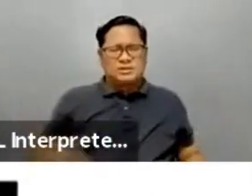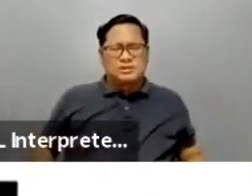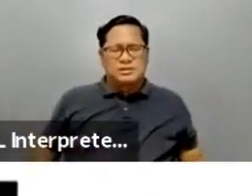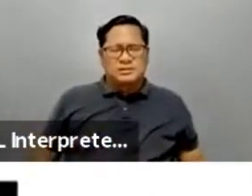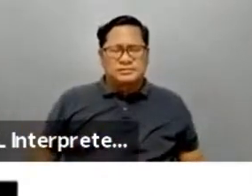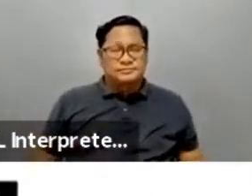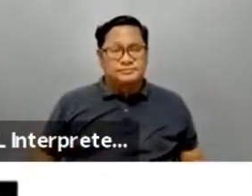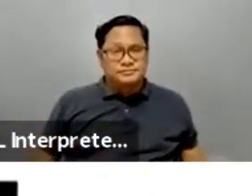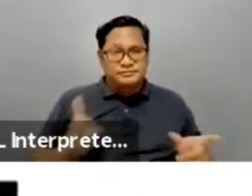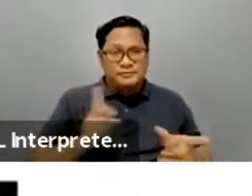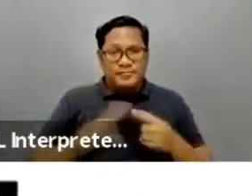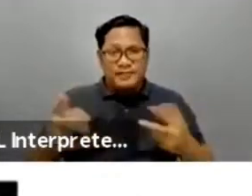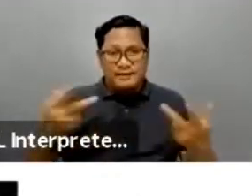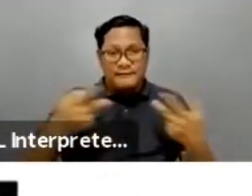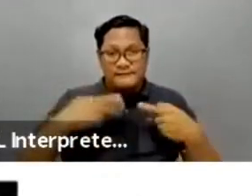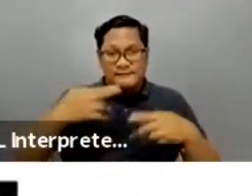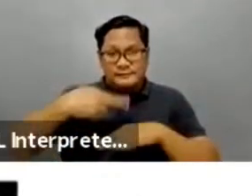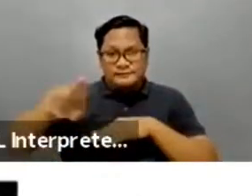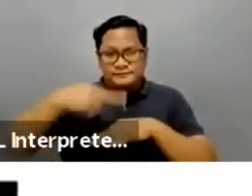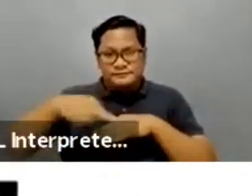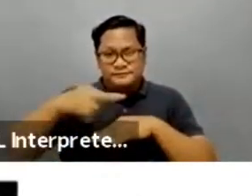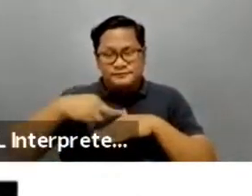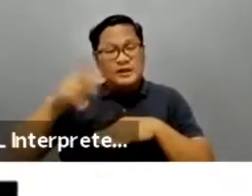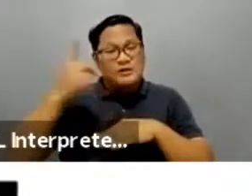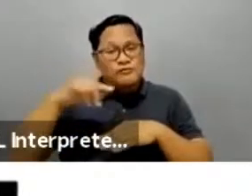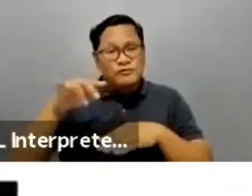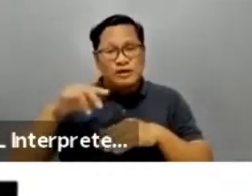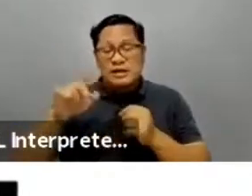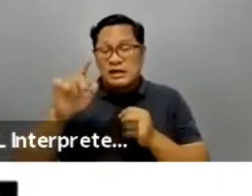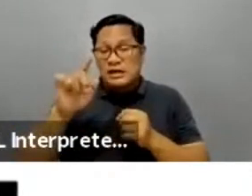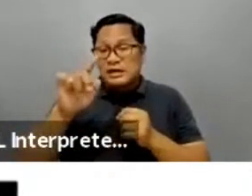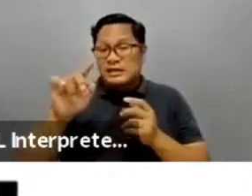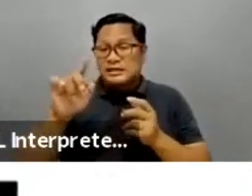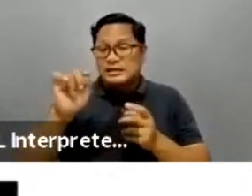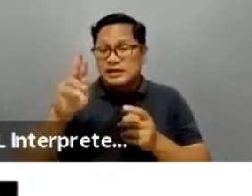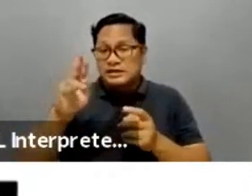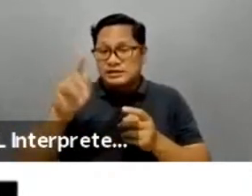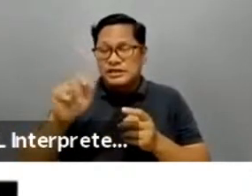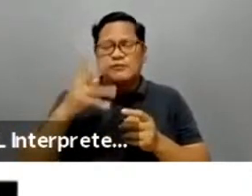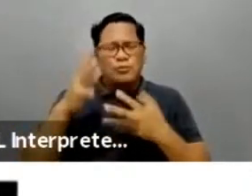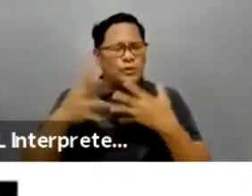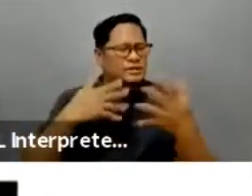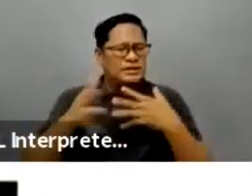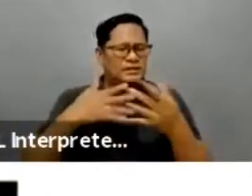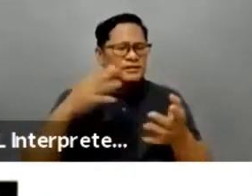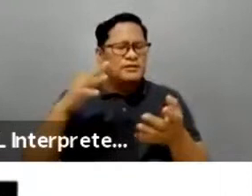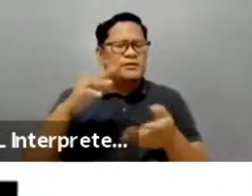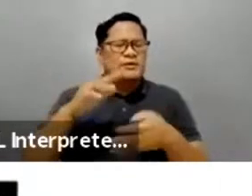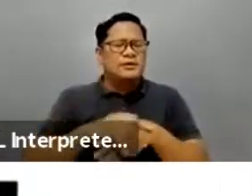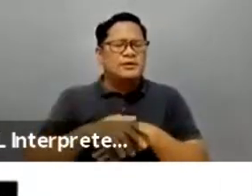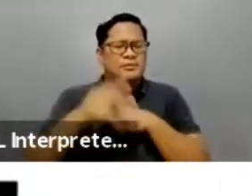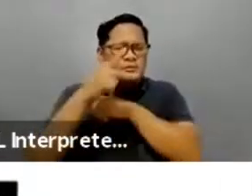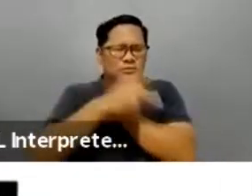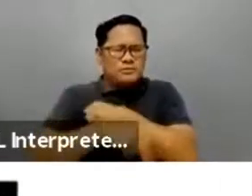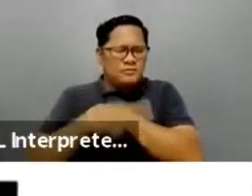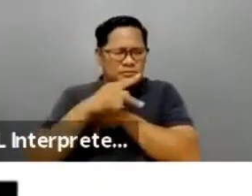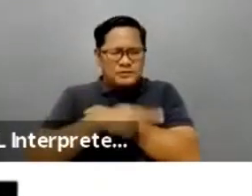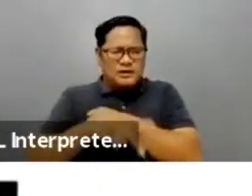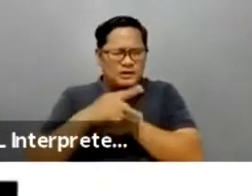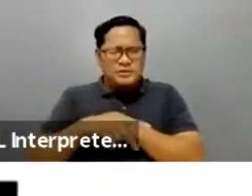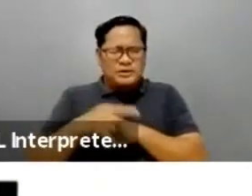then there has to be a referral to a tertiary care facility, whether it's a provincial hospital or some other hospital. It could be a private